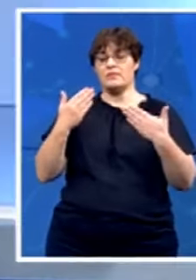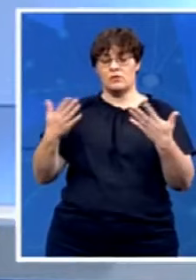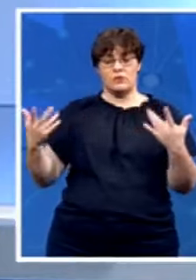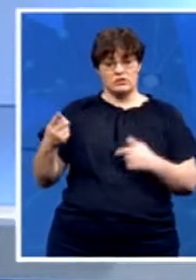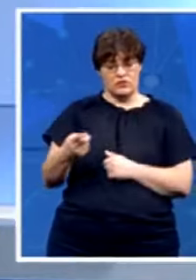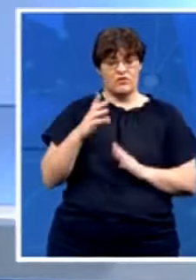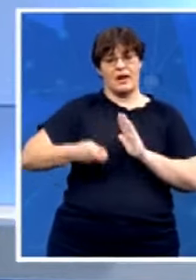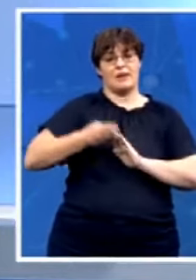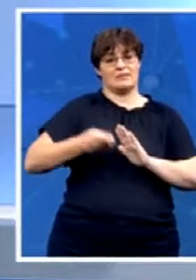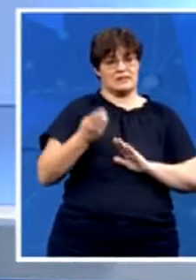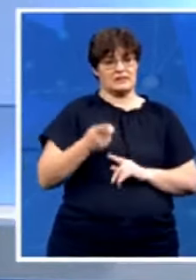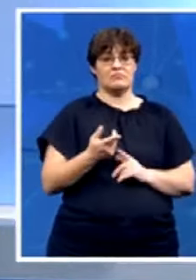a break as we chase the top of the next tower